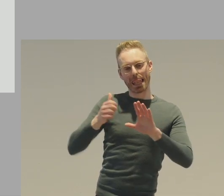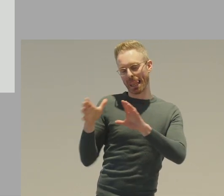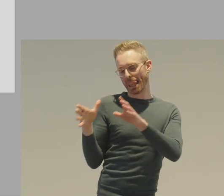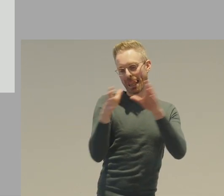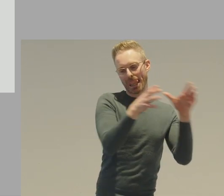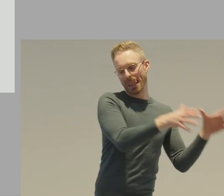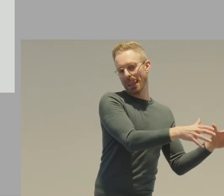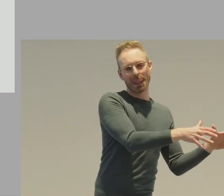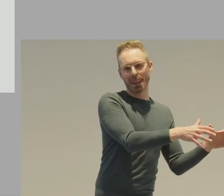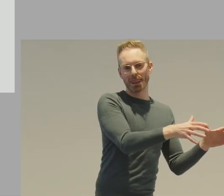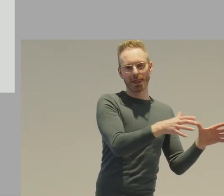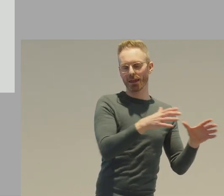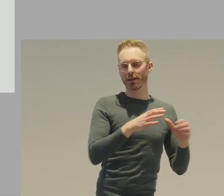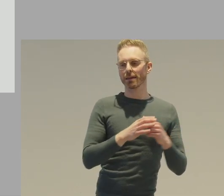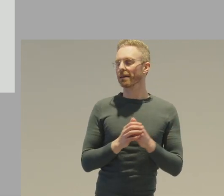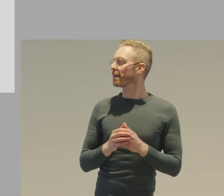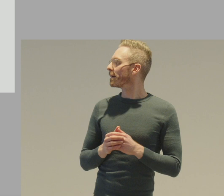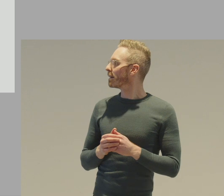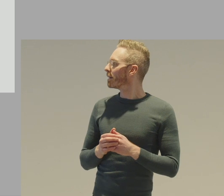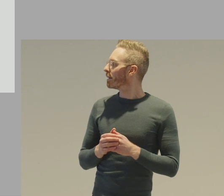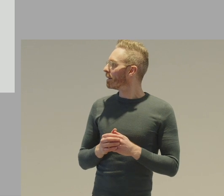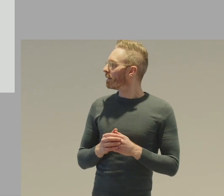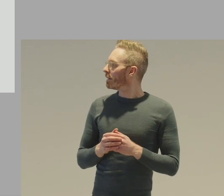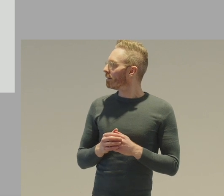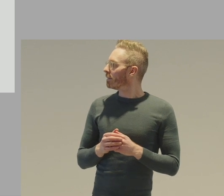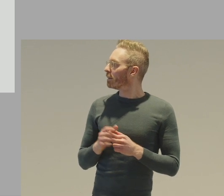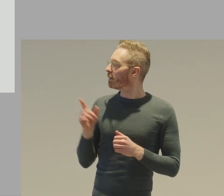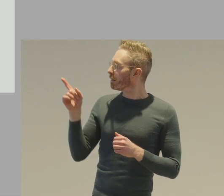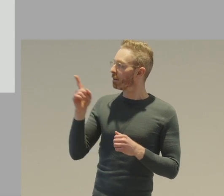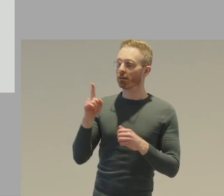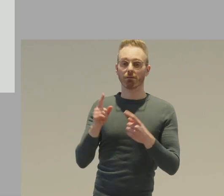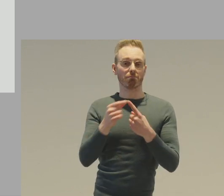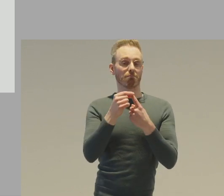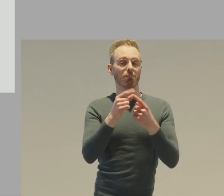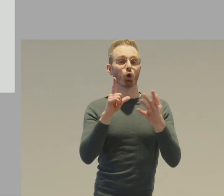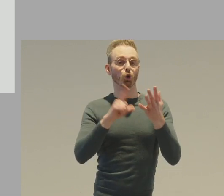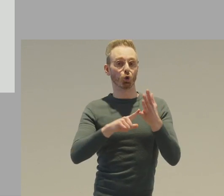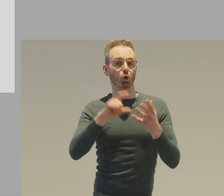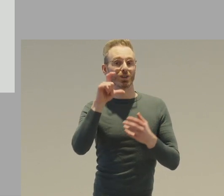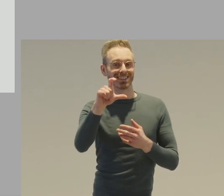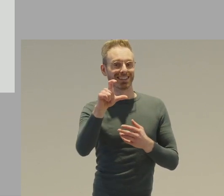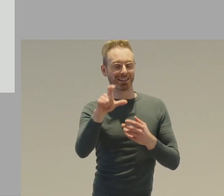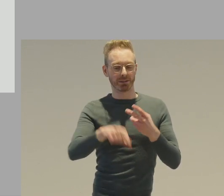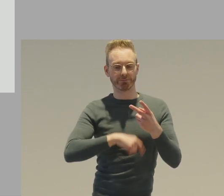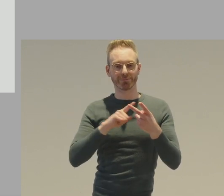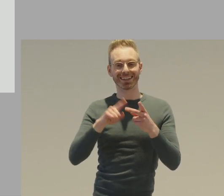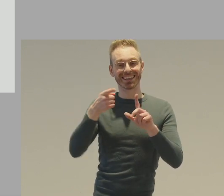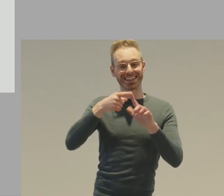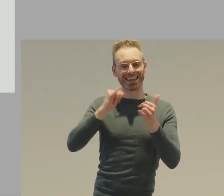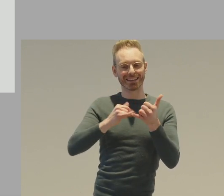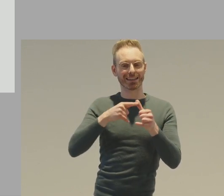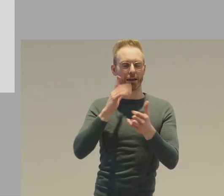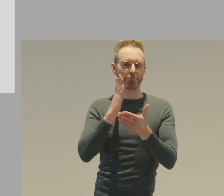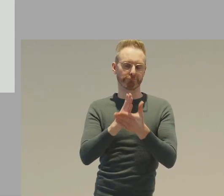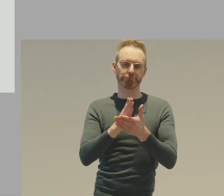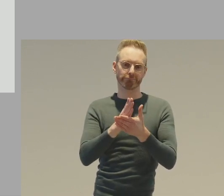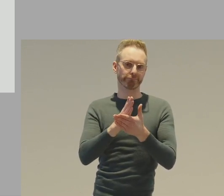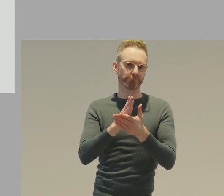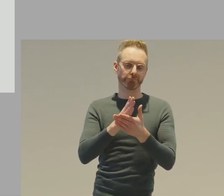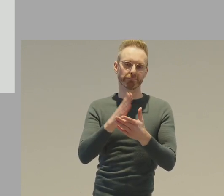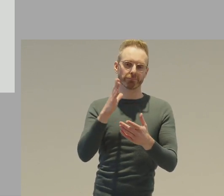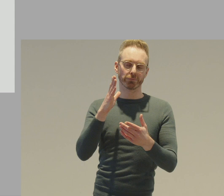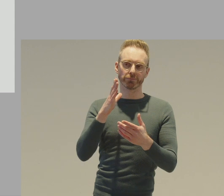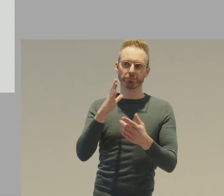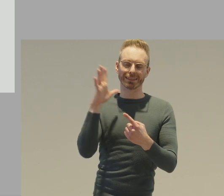about. But universal credit and employment support allowance are particularly relevant when somebody is doing work.